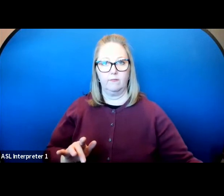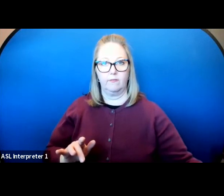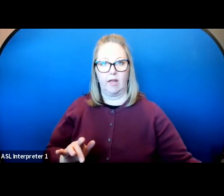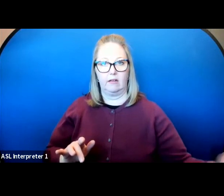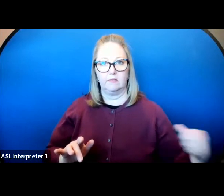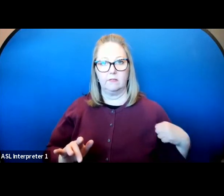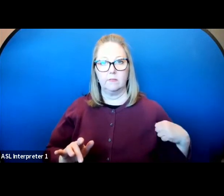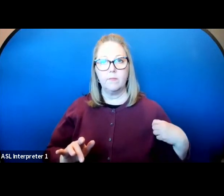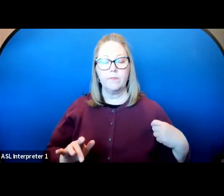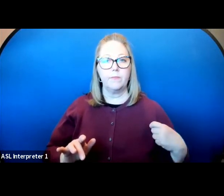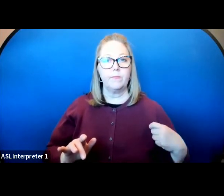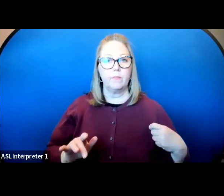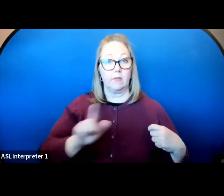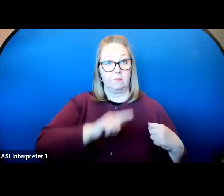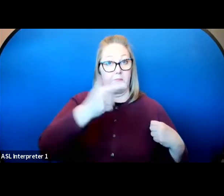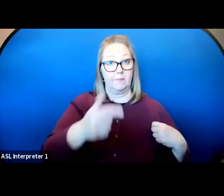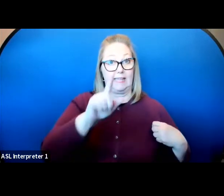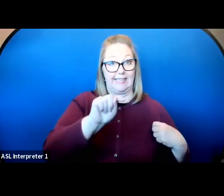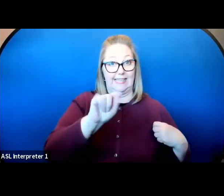and Tiffany, you're on deck.